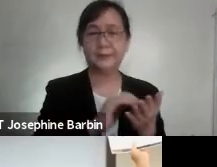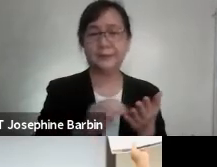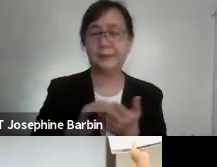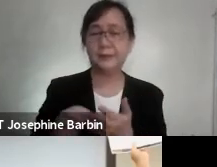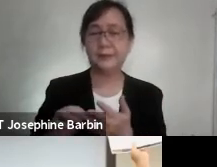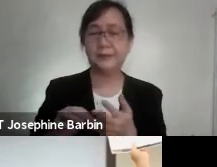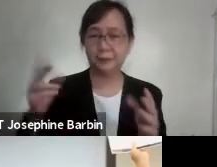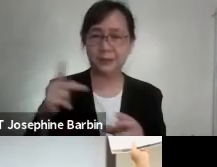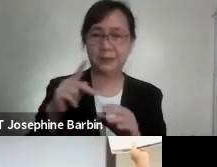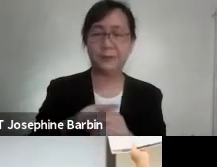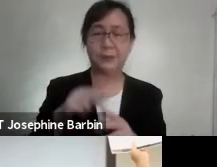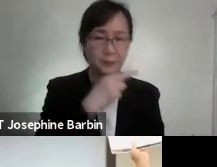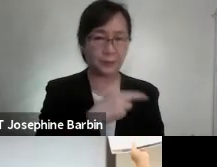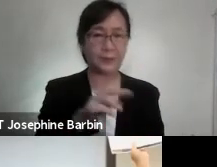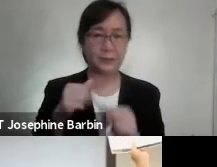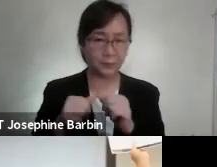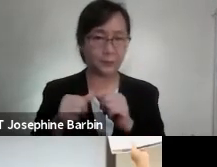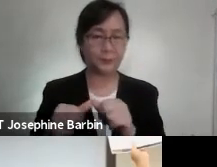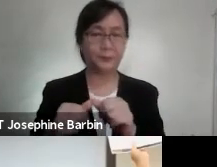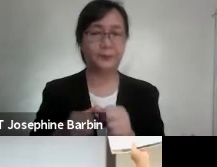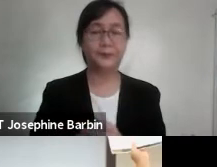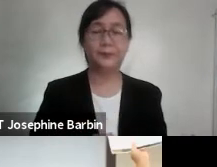like religion and so on.